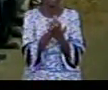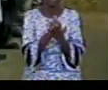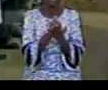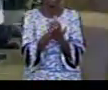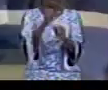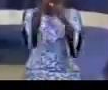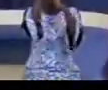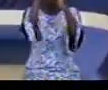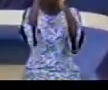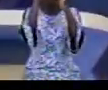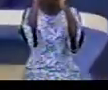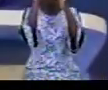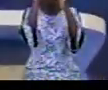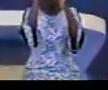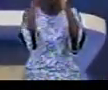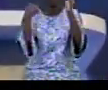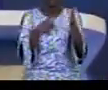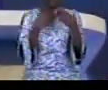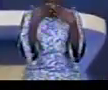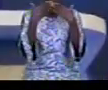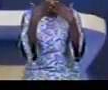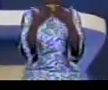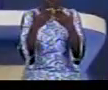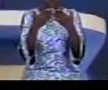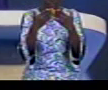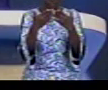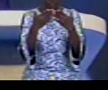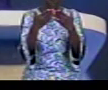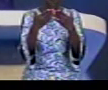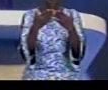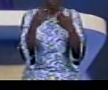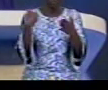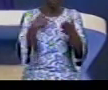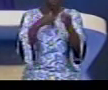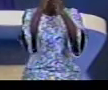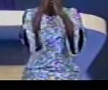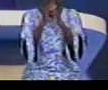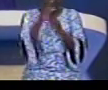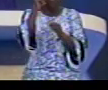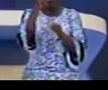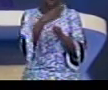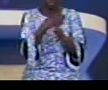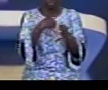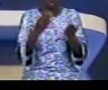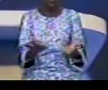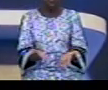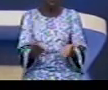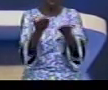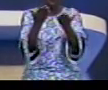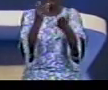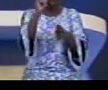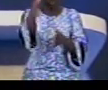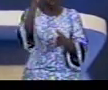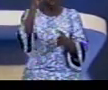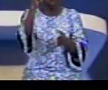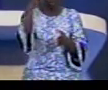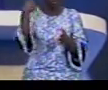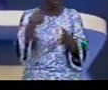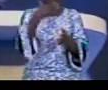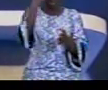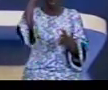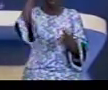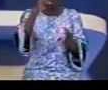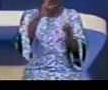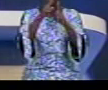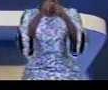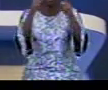Father, we thank you. We worship you and exalt you. We know you are great. With